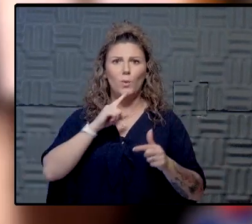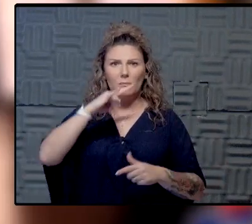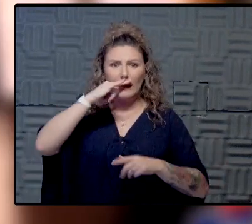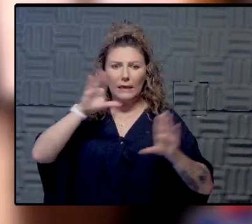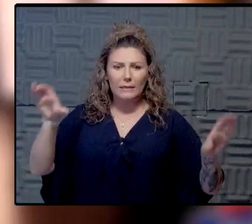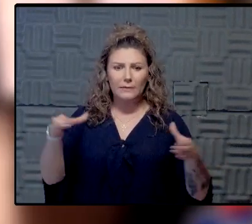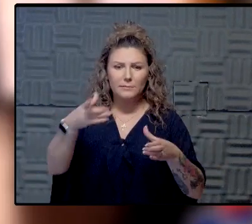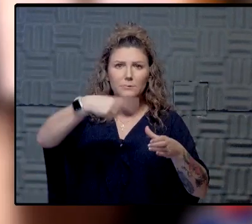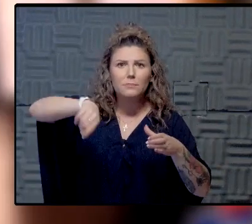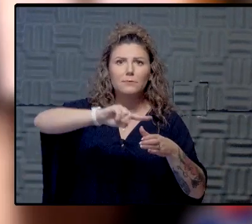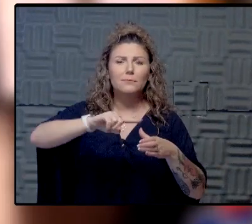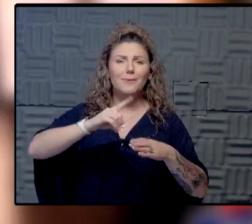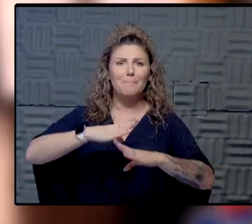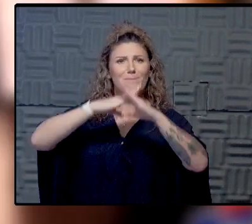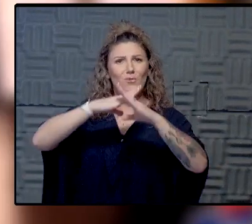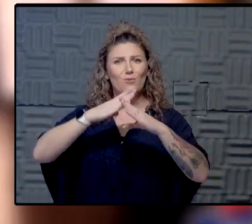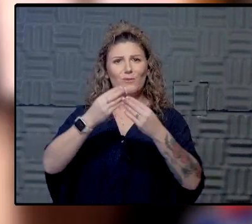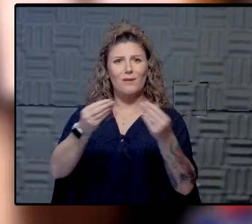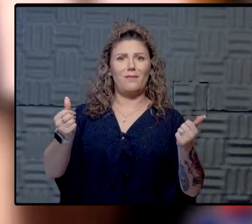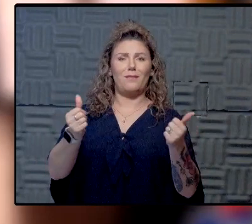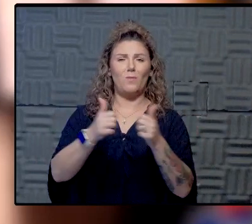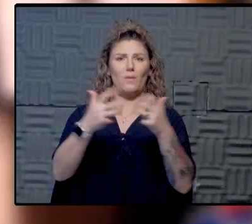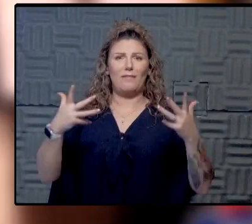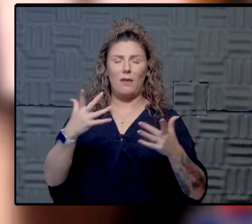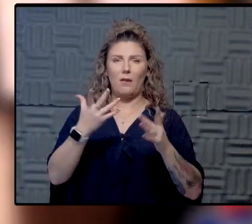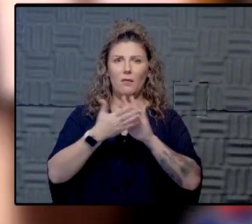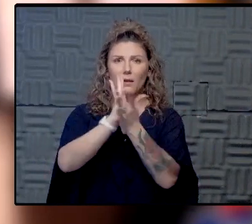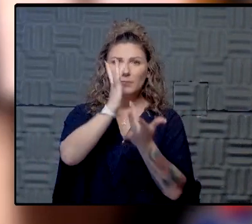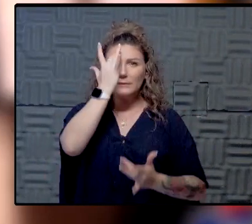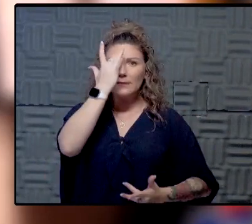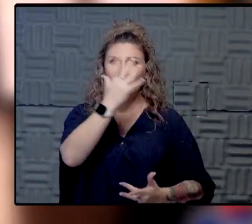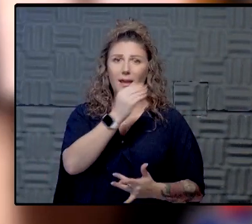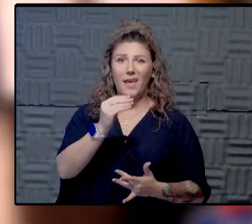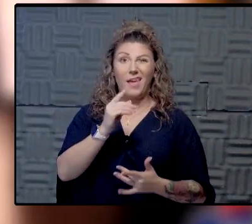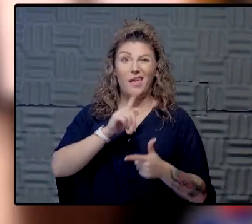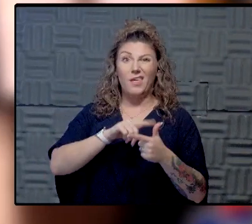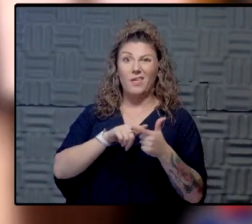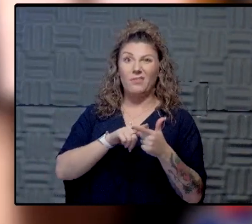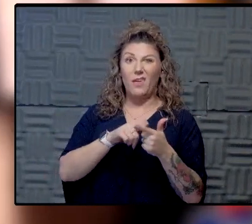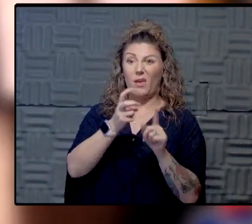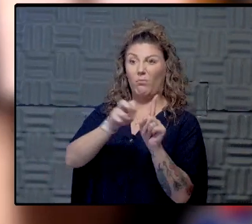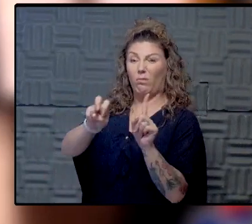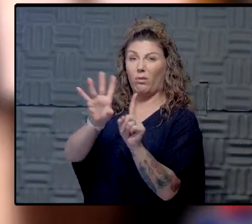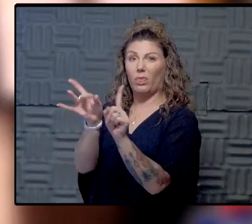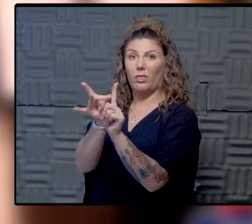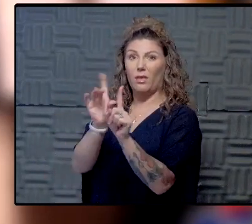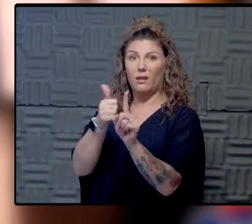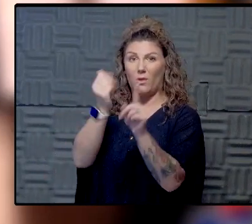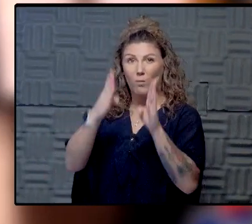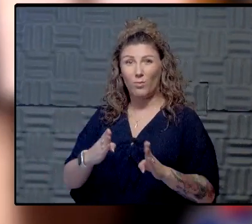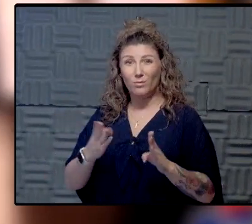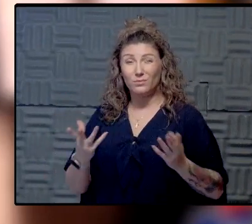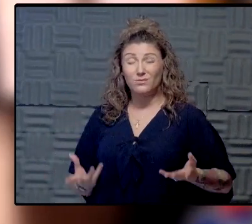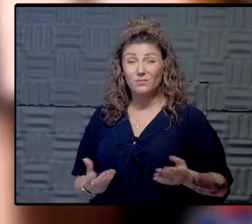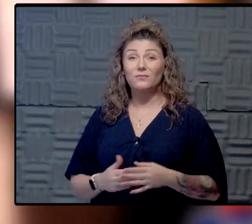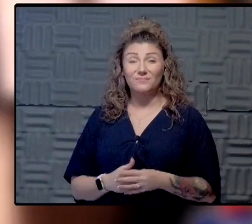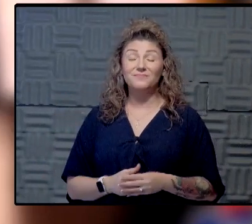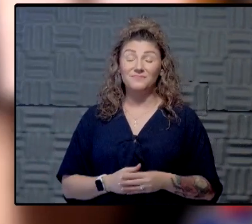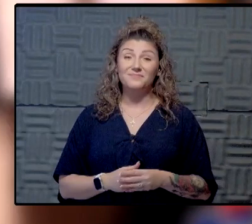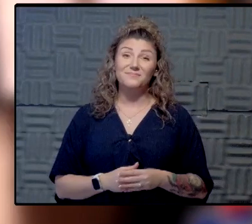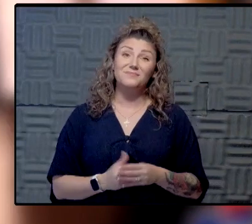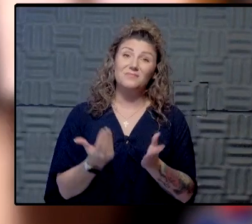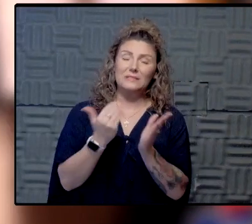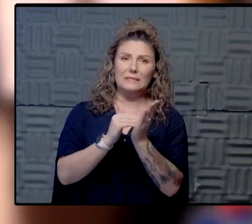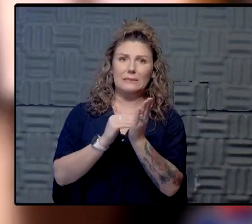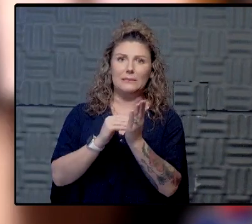acquire immunity without getting sick and without the potential of passing the illness on to others. So again, in the